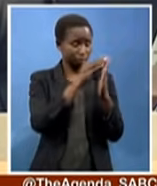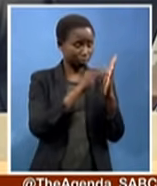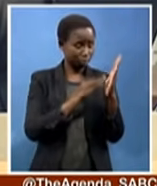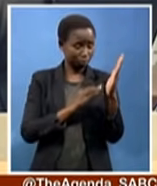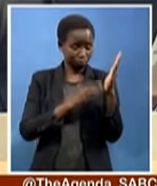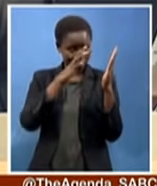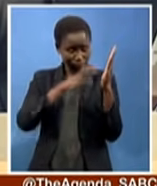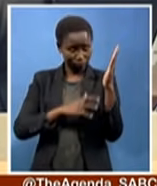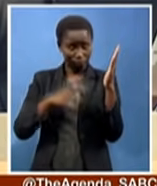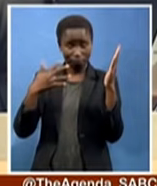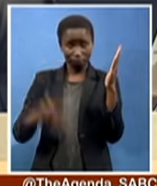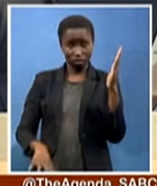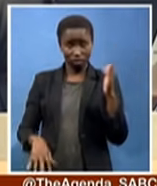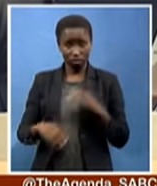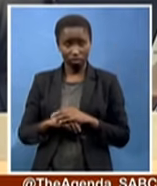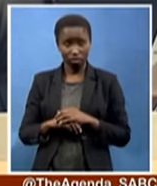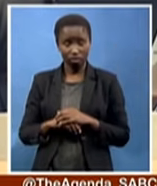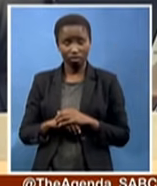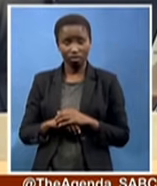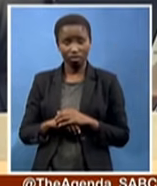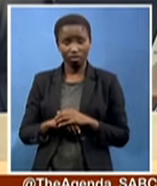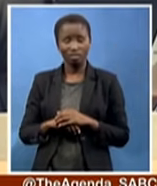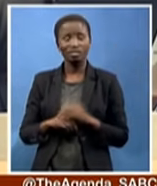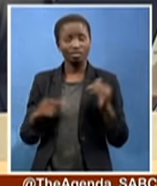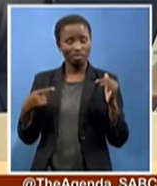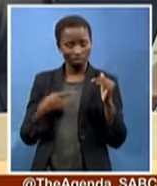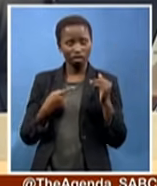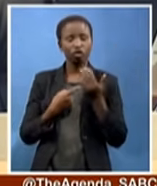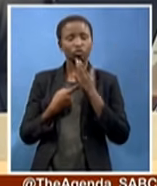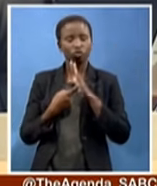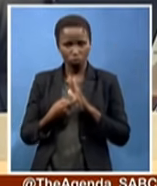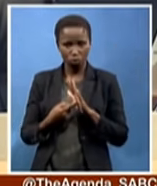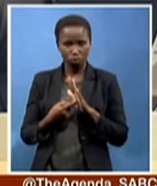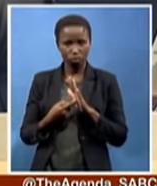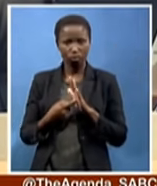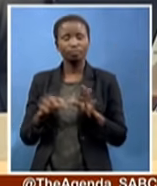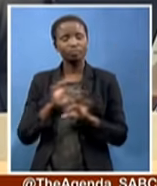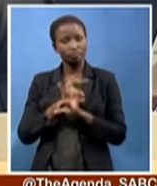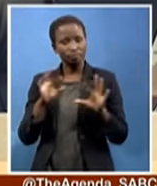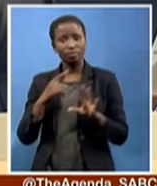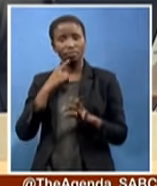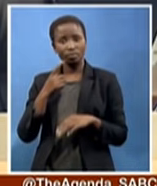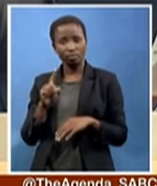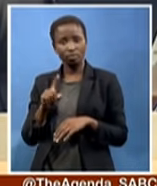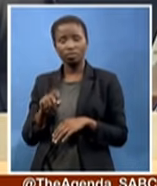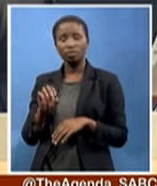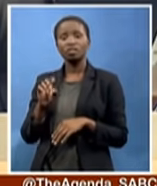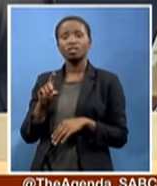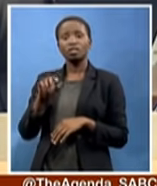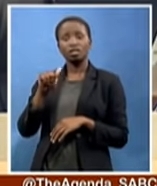signaled a clear determination by the membership of the African National Congress to acknowledge